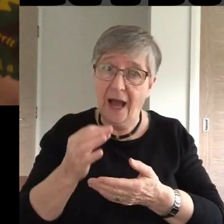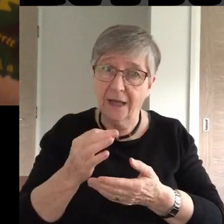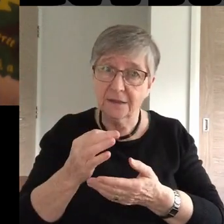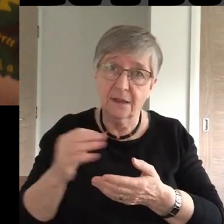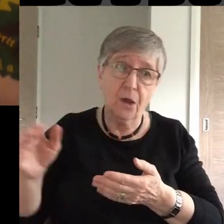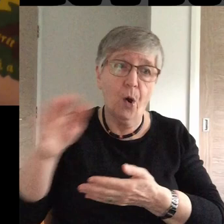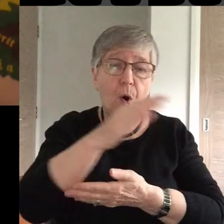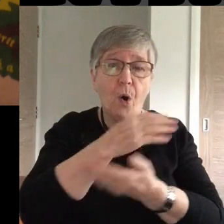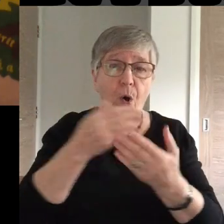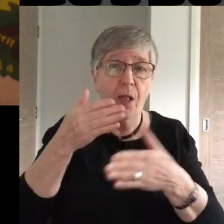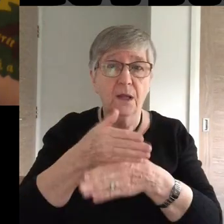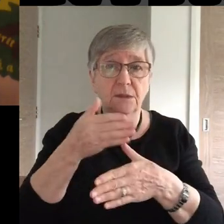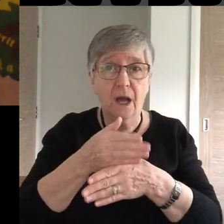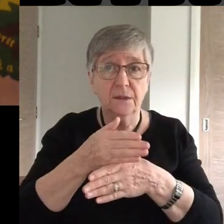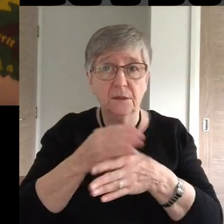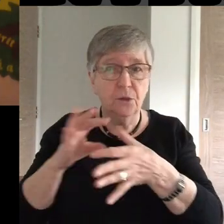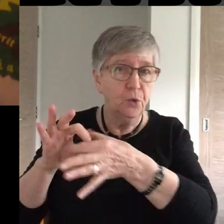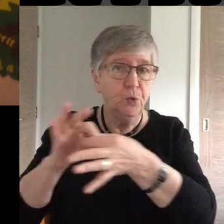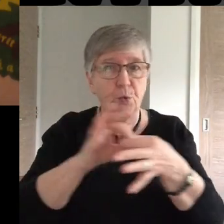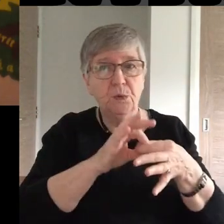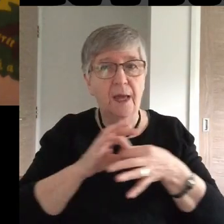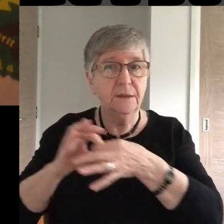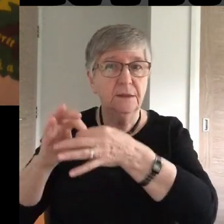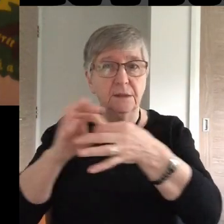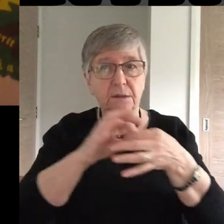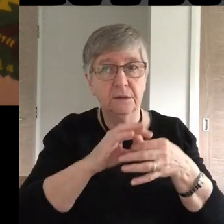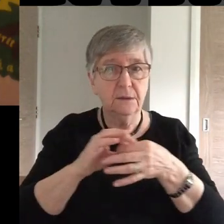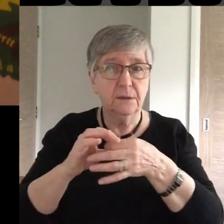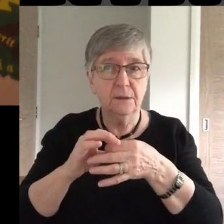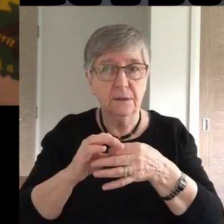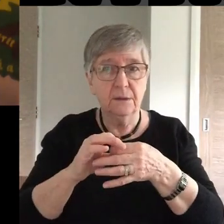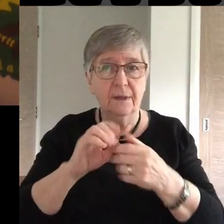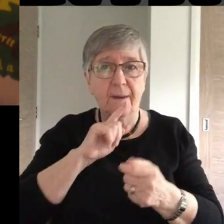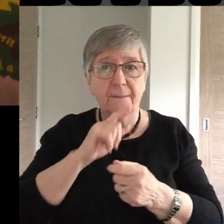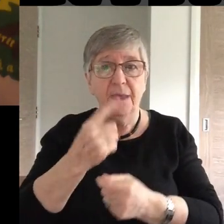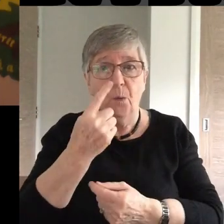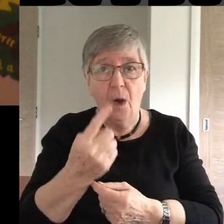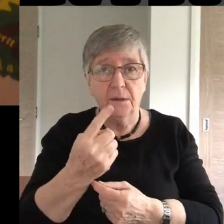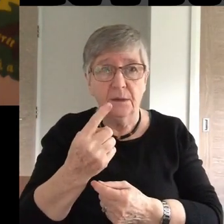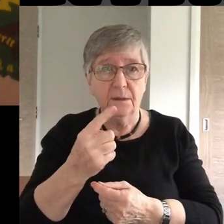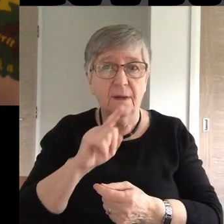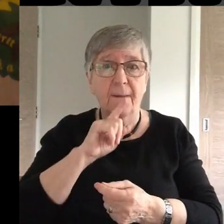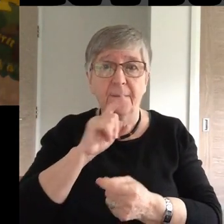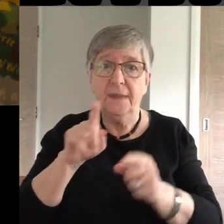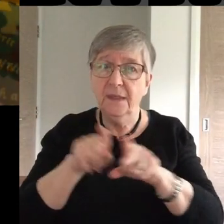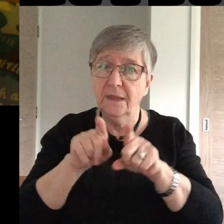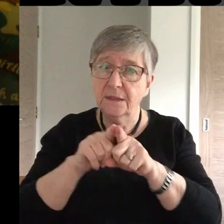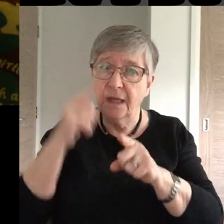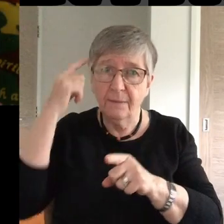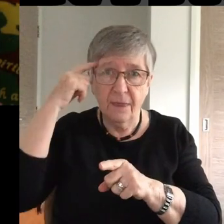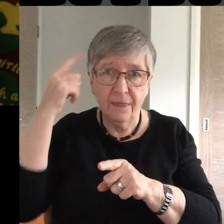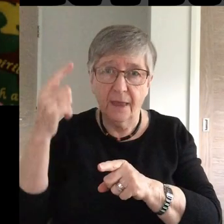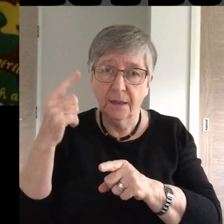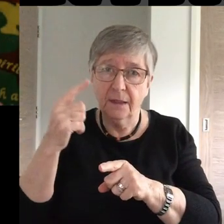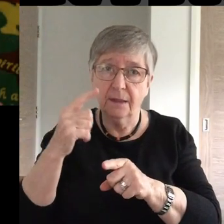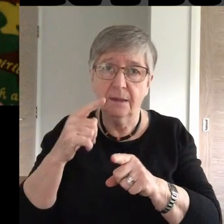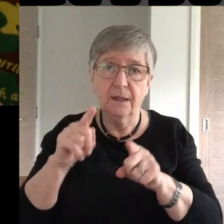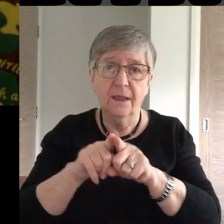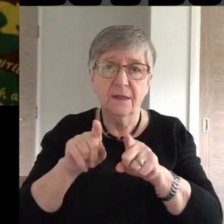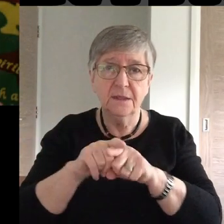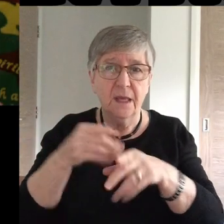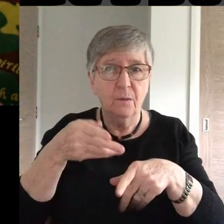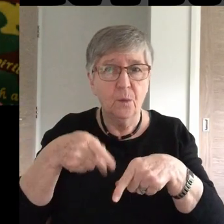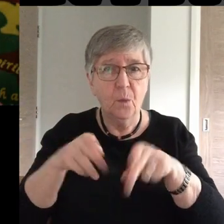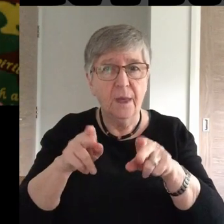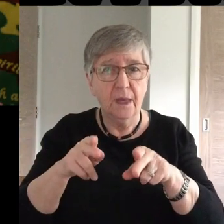that they are all done in a united way. Be one, be the same, be of like-minded, think the same.